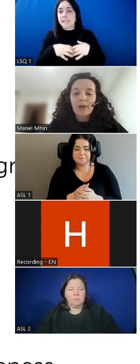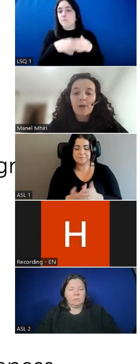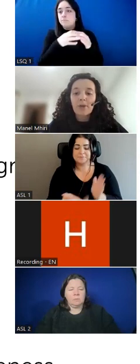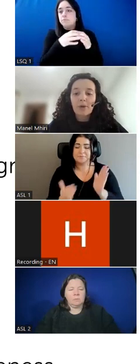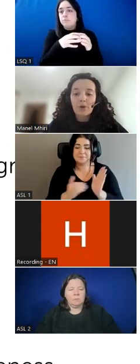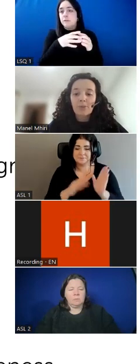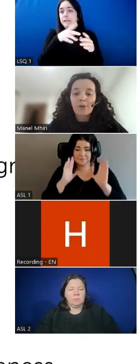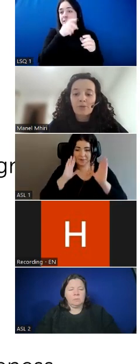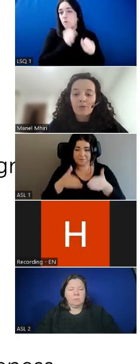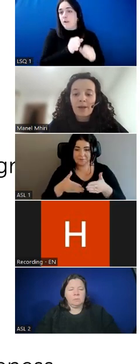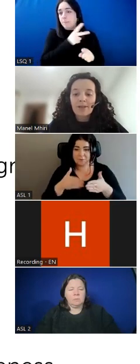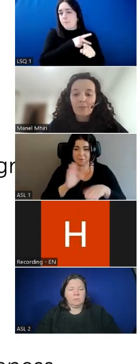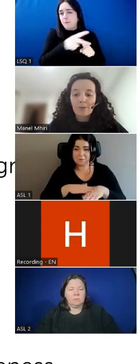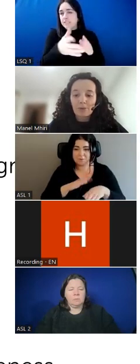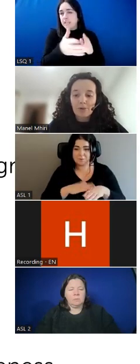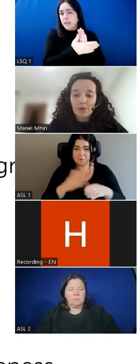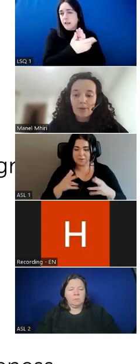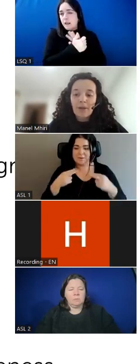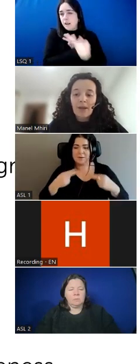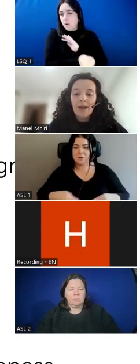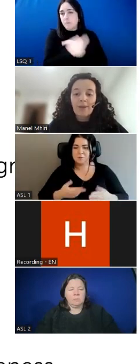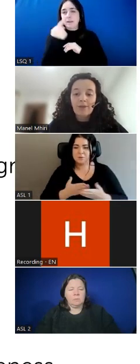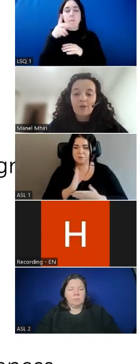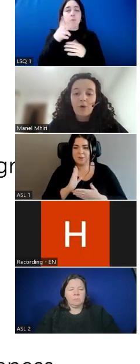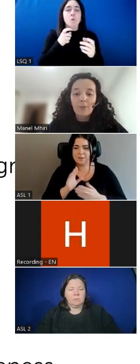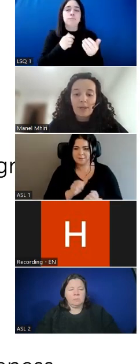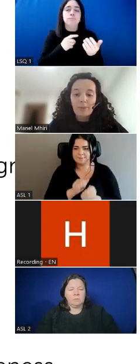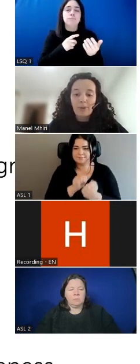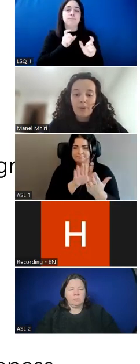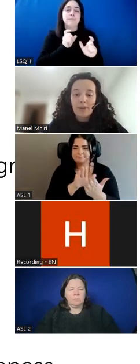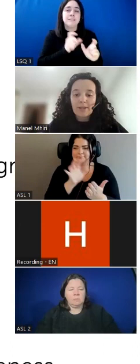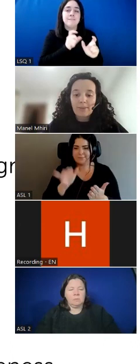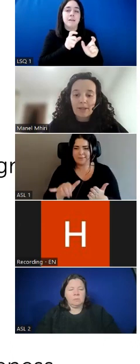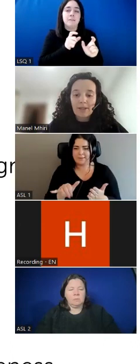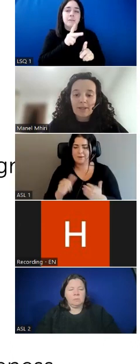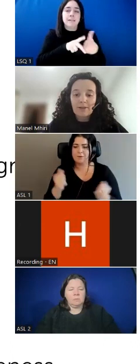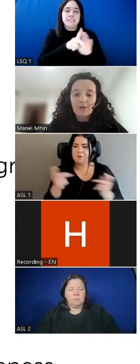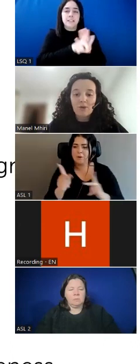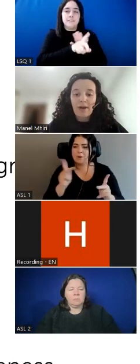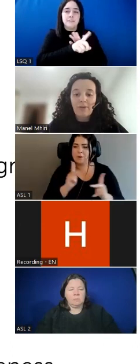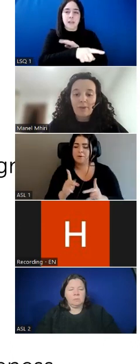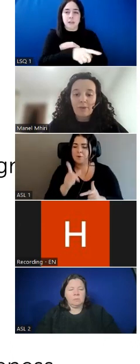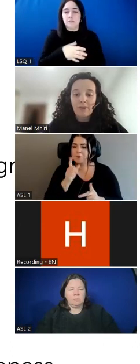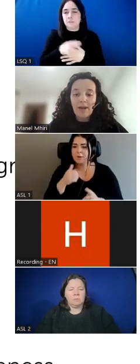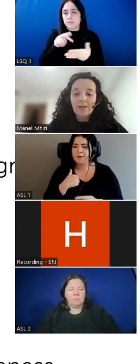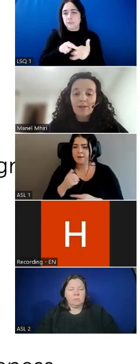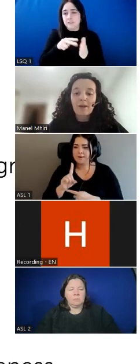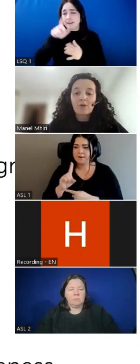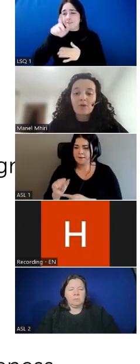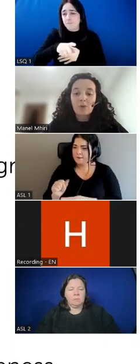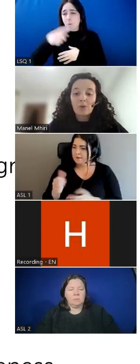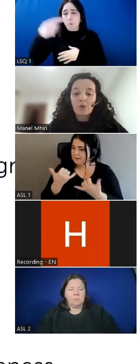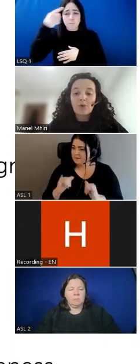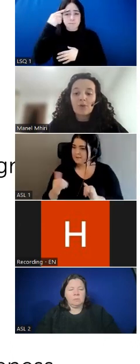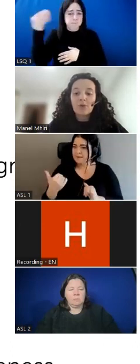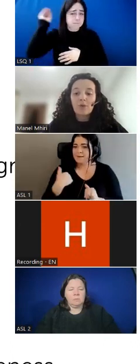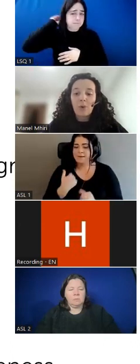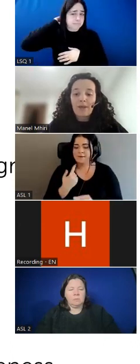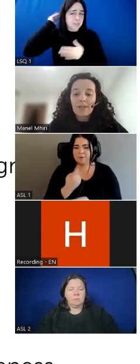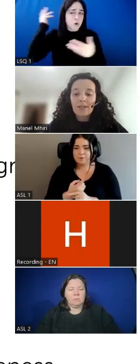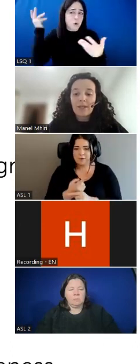should be the human rights approach, and that all people with disabilities should have the right to